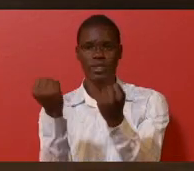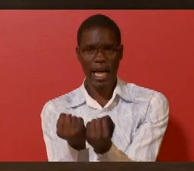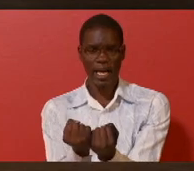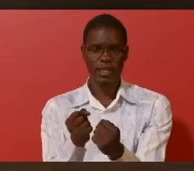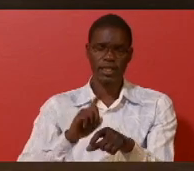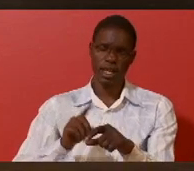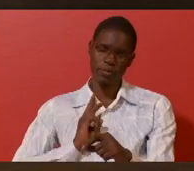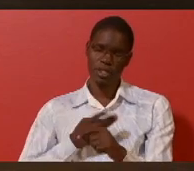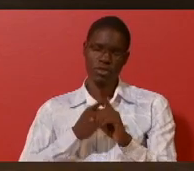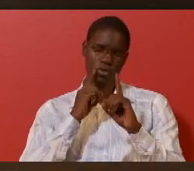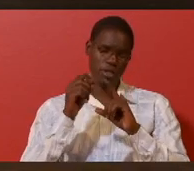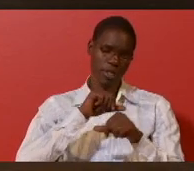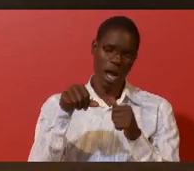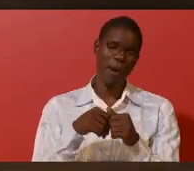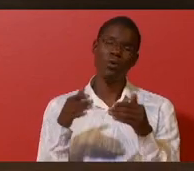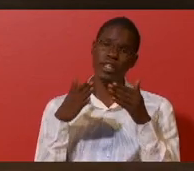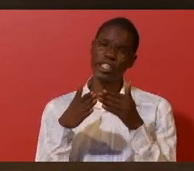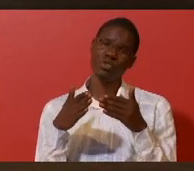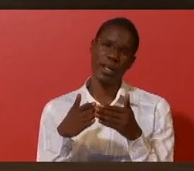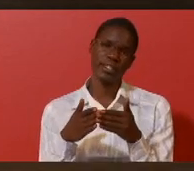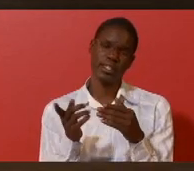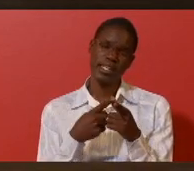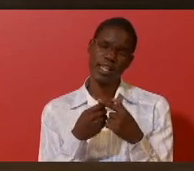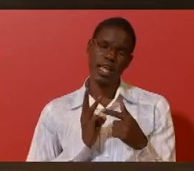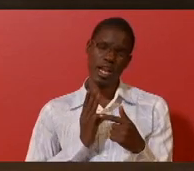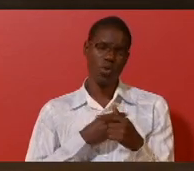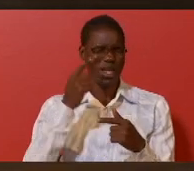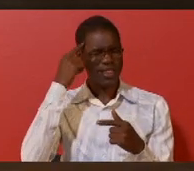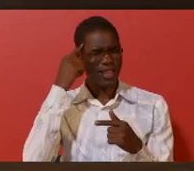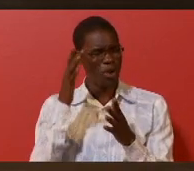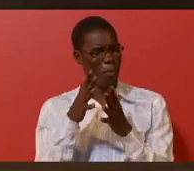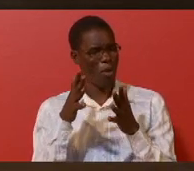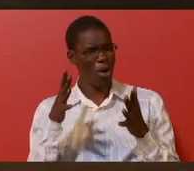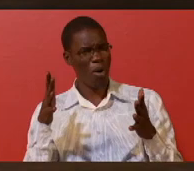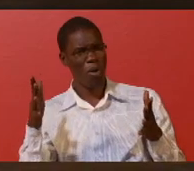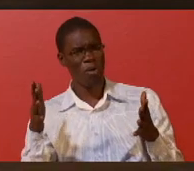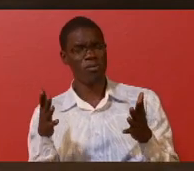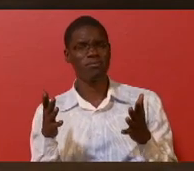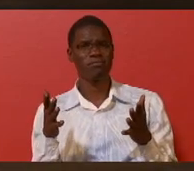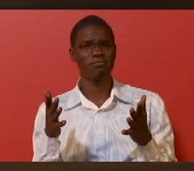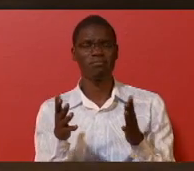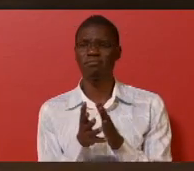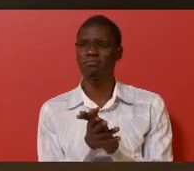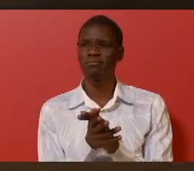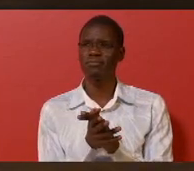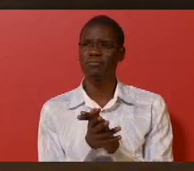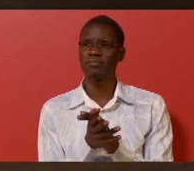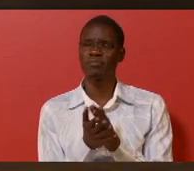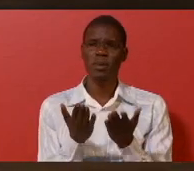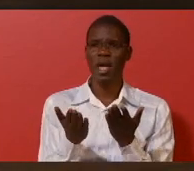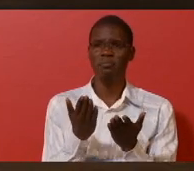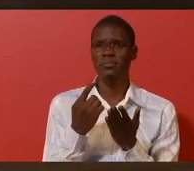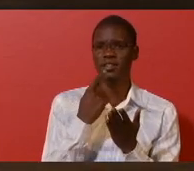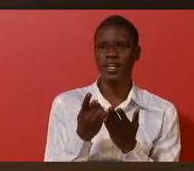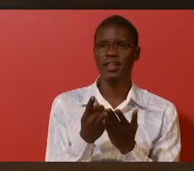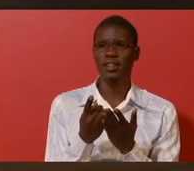we speak about the word sexuality, we think of it more as, let's say, just